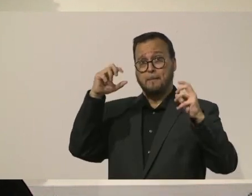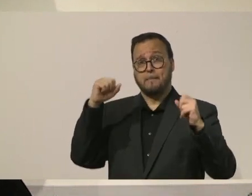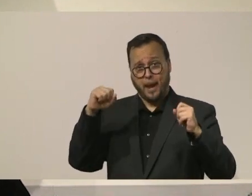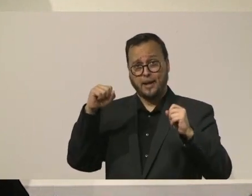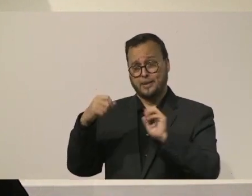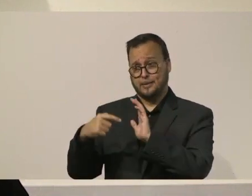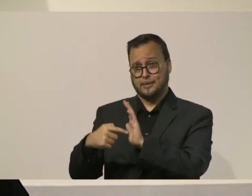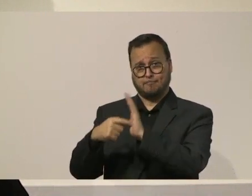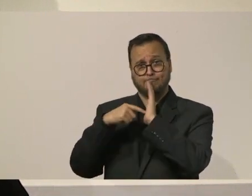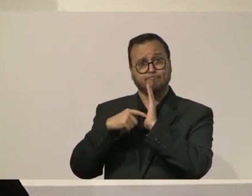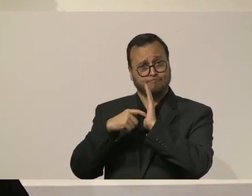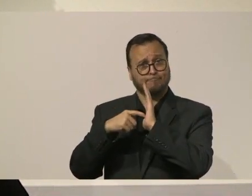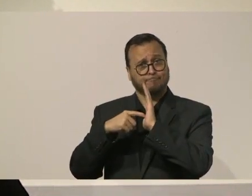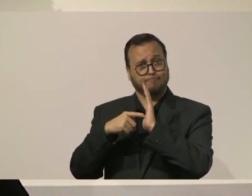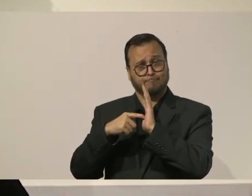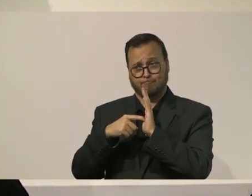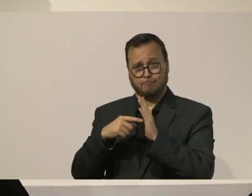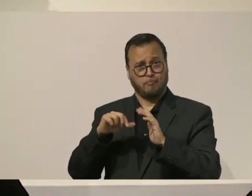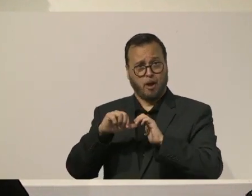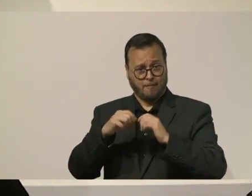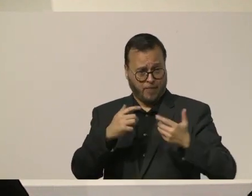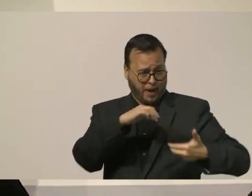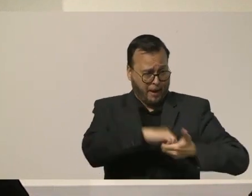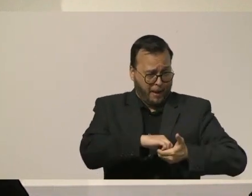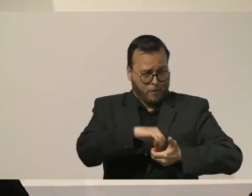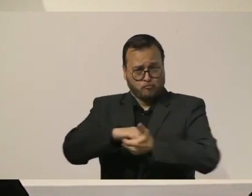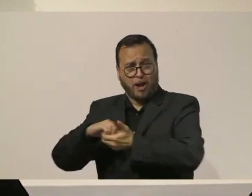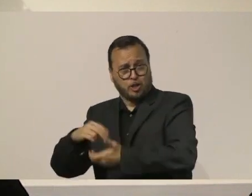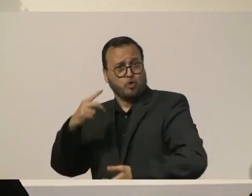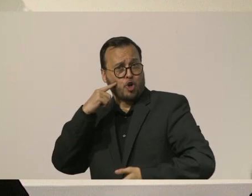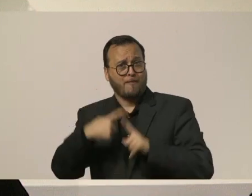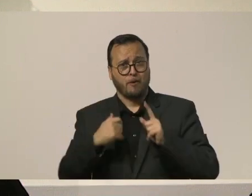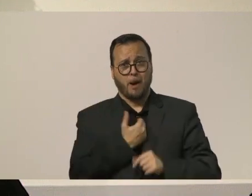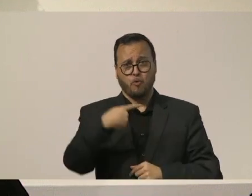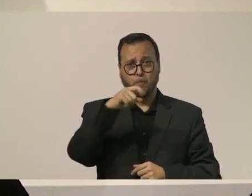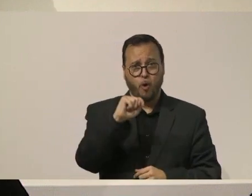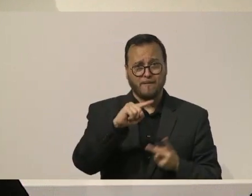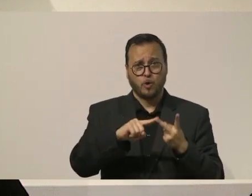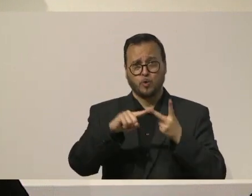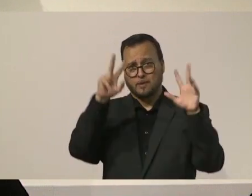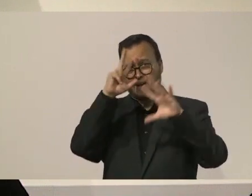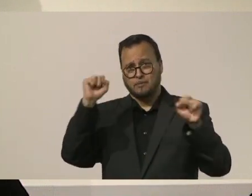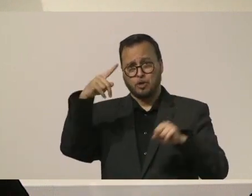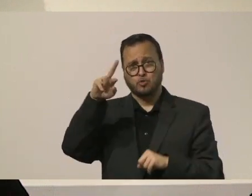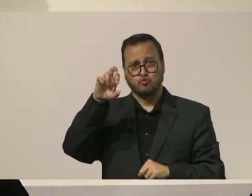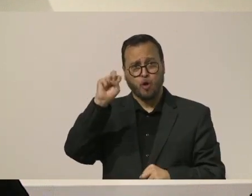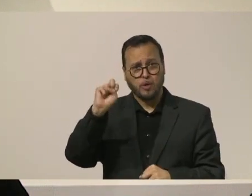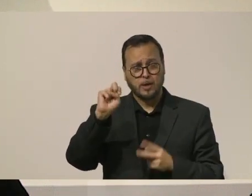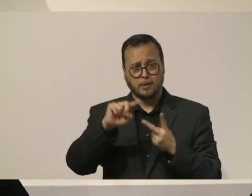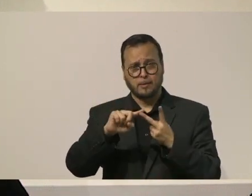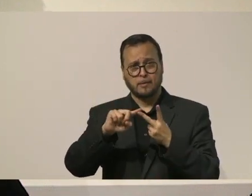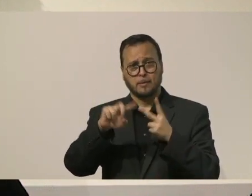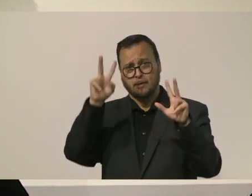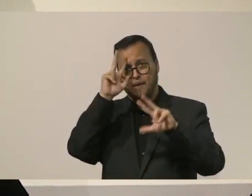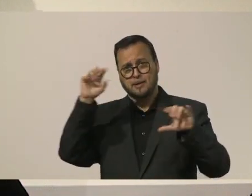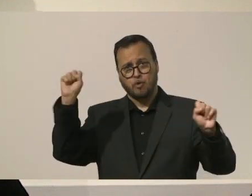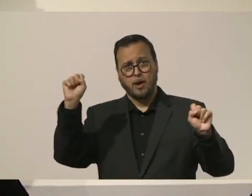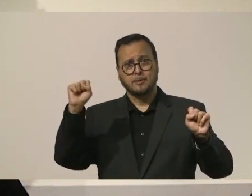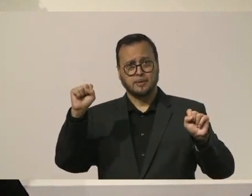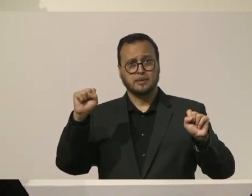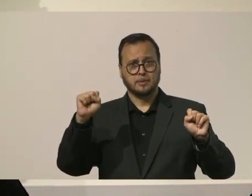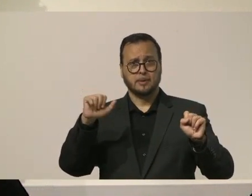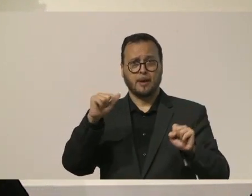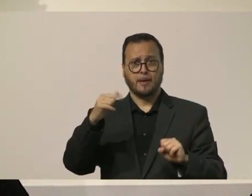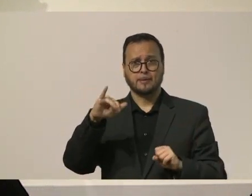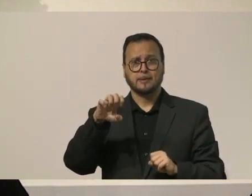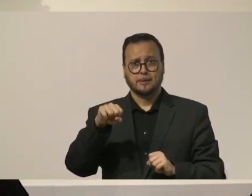indication of the collaboration that you heard from our provost, Vice President Roden, and Vice President